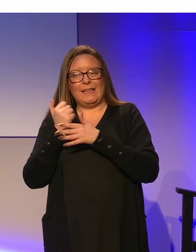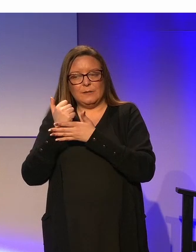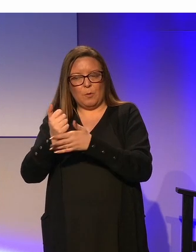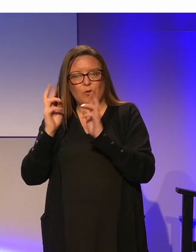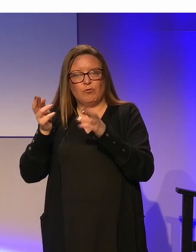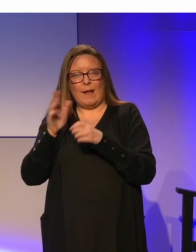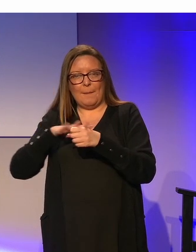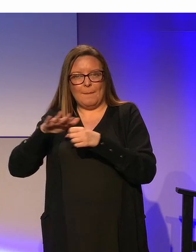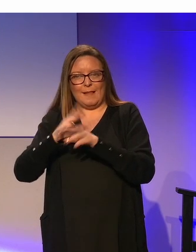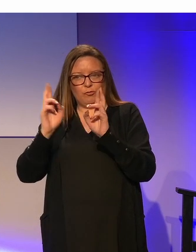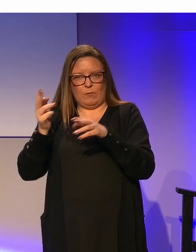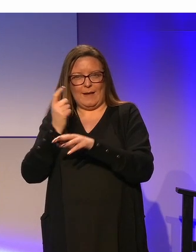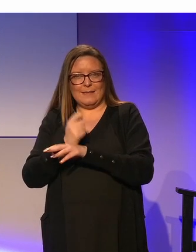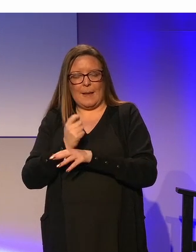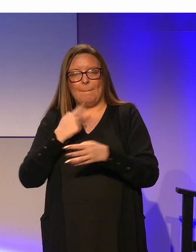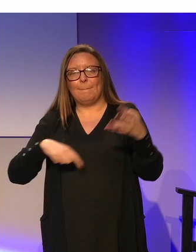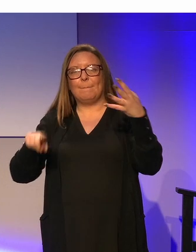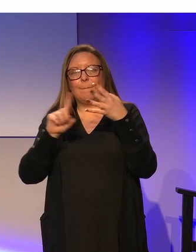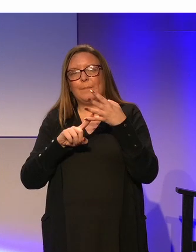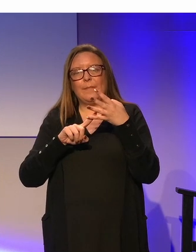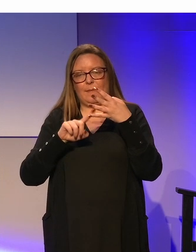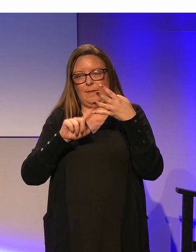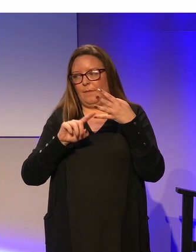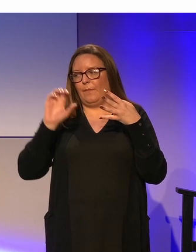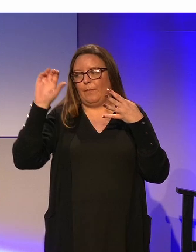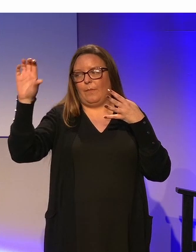time. And the last is collaboration and